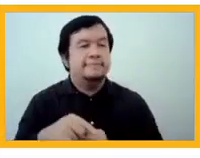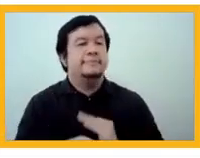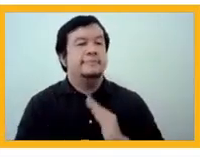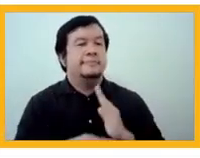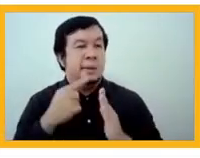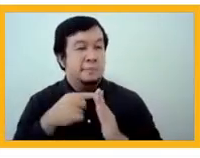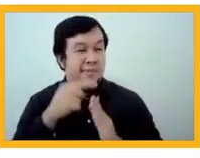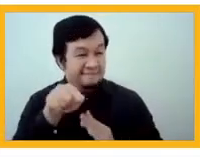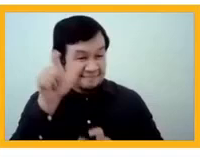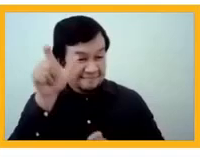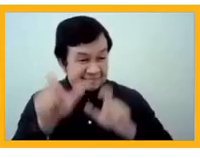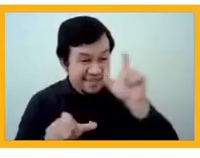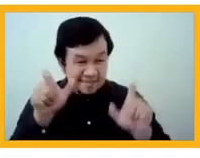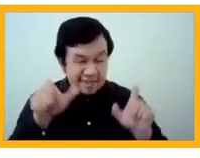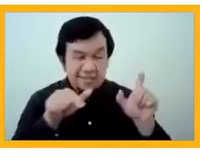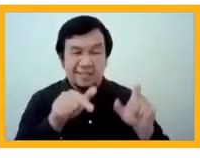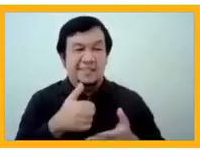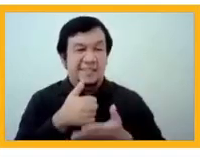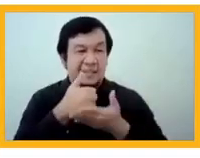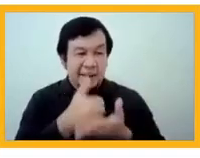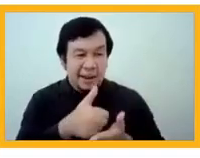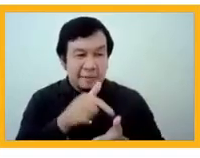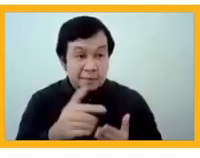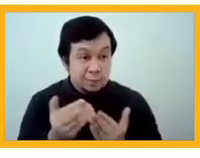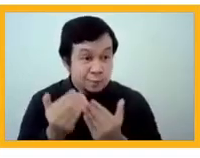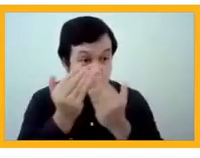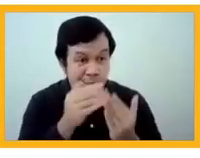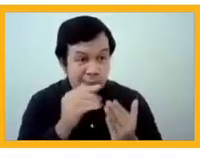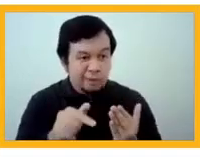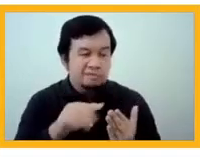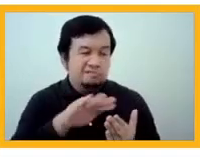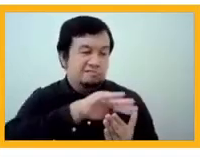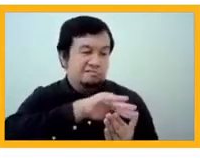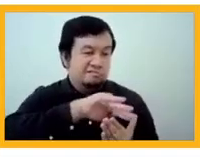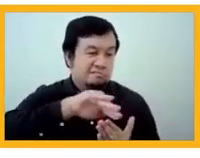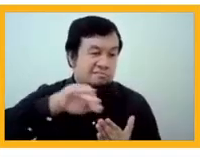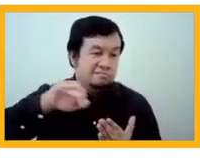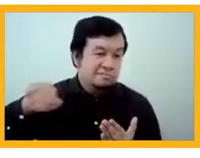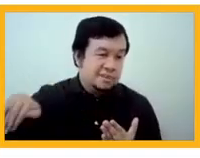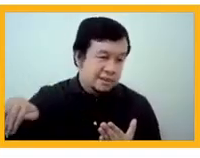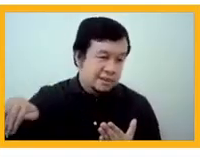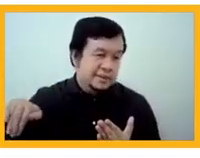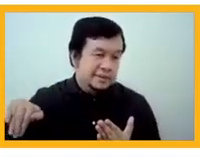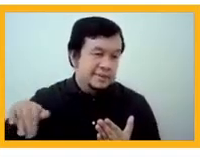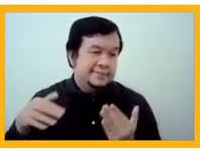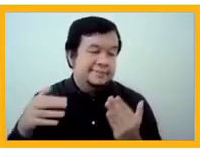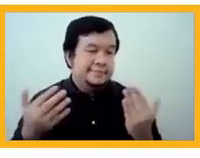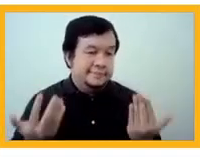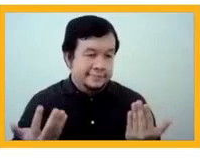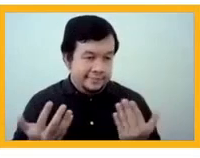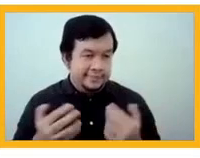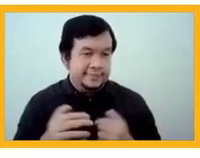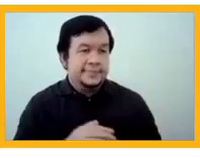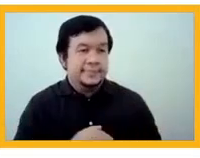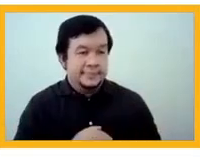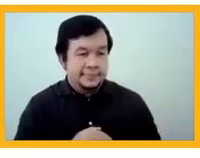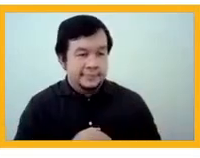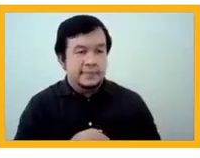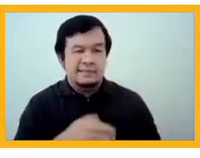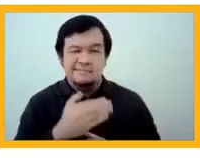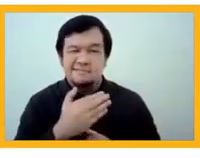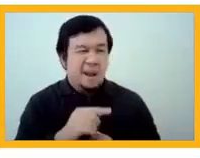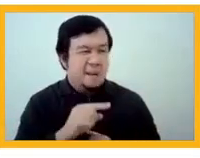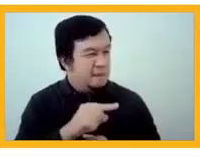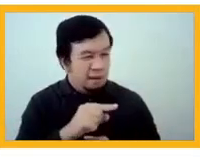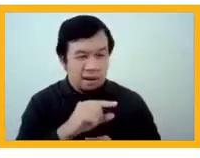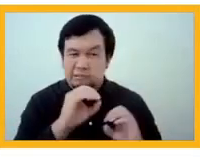the hardware specs, but those that lower spec hardware may often be unable to run higher quality software. Procurement is a